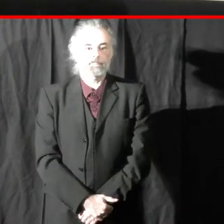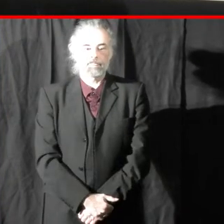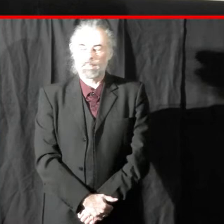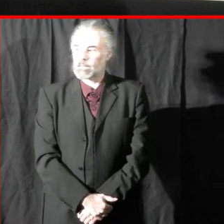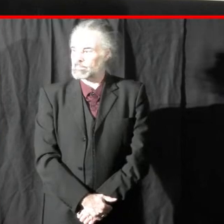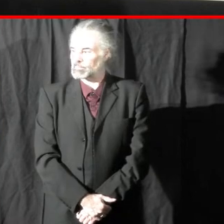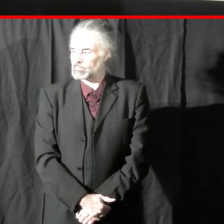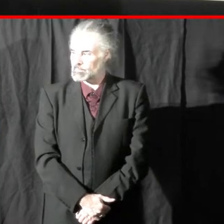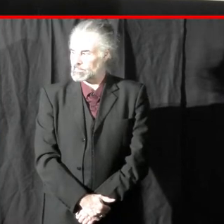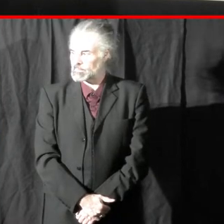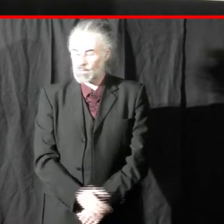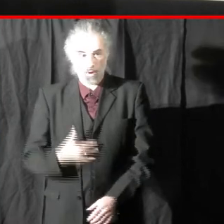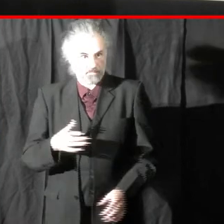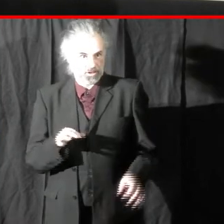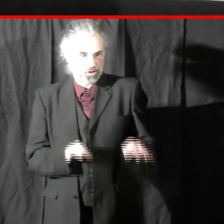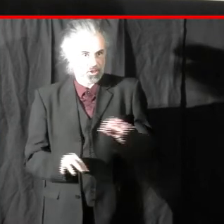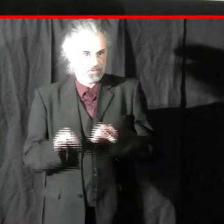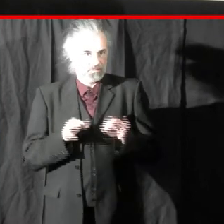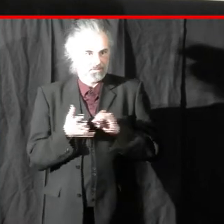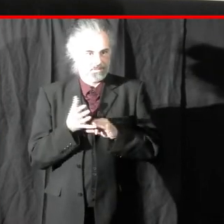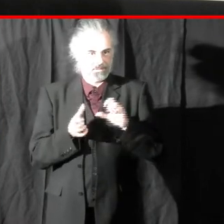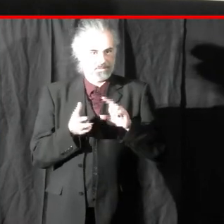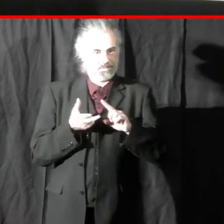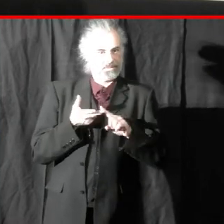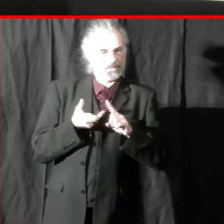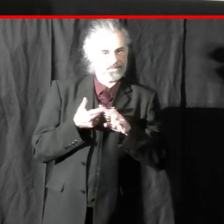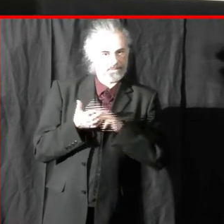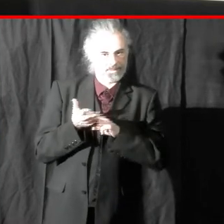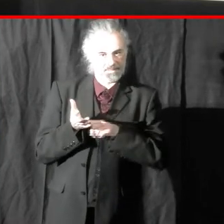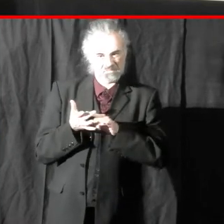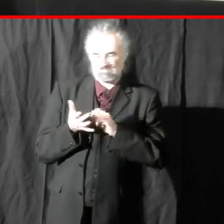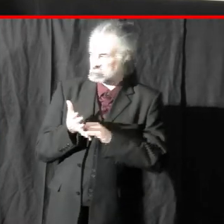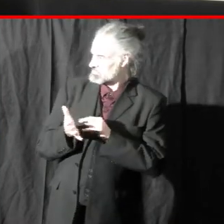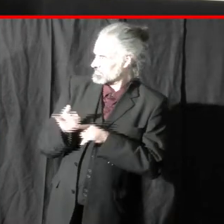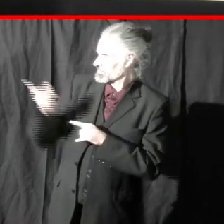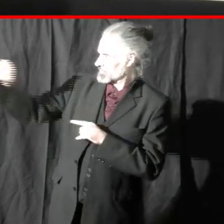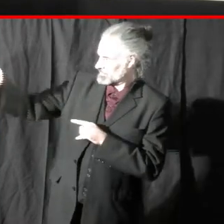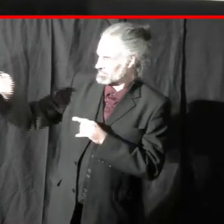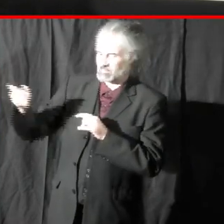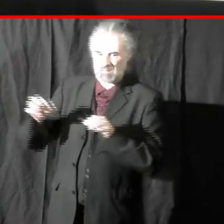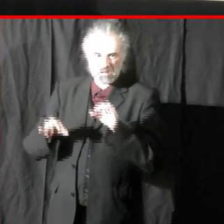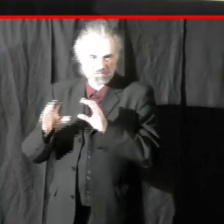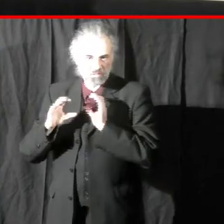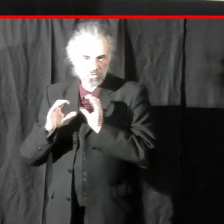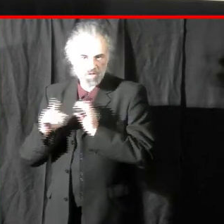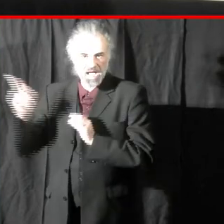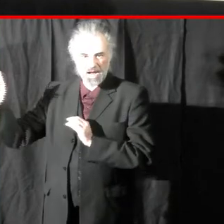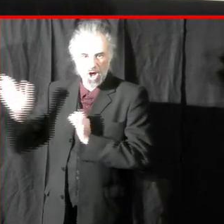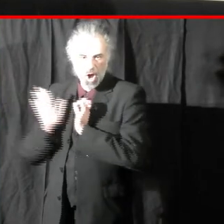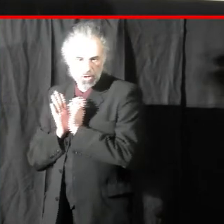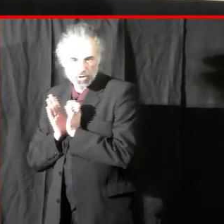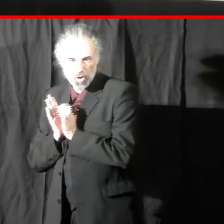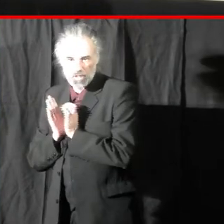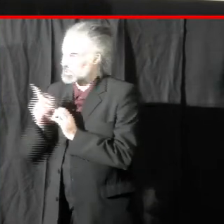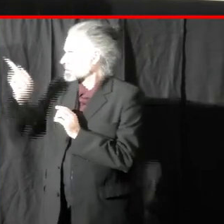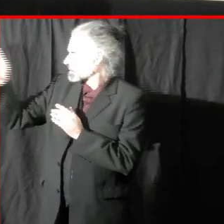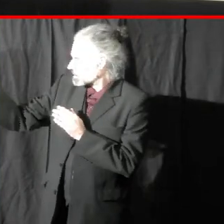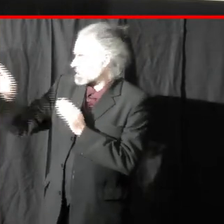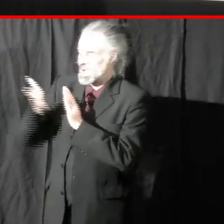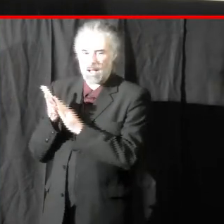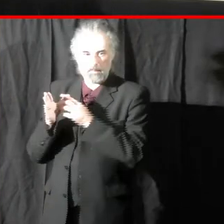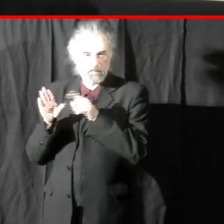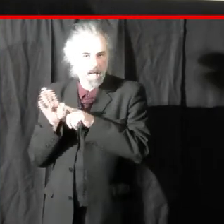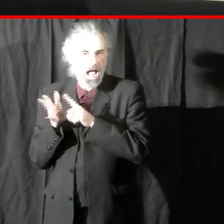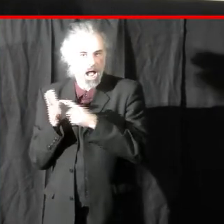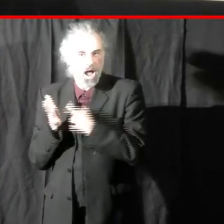So we have a scientist. We have a science communicator, a journalist, a mayor,